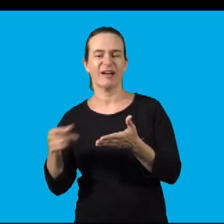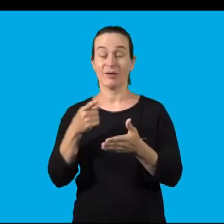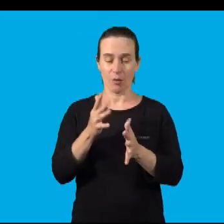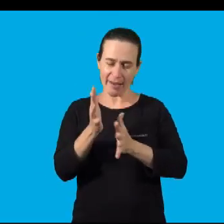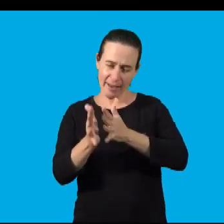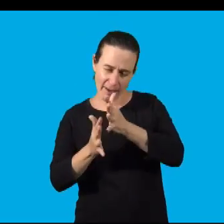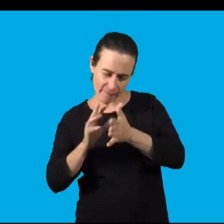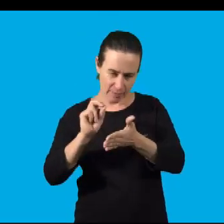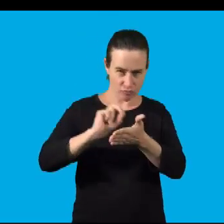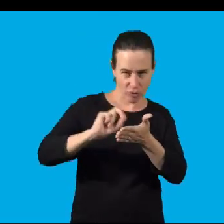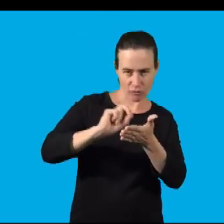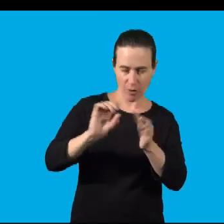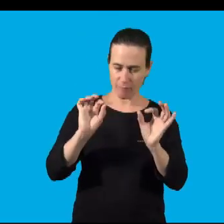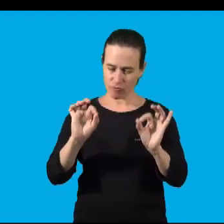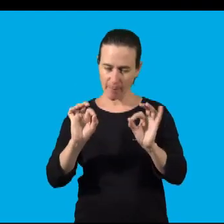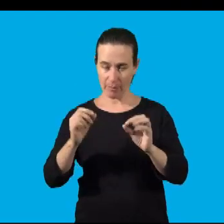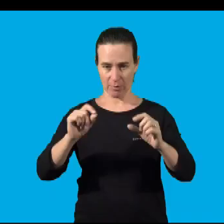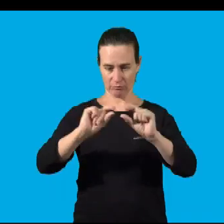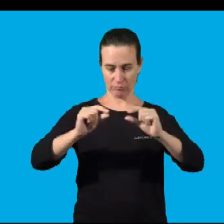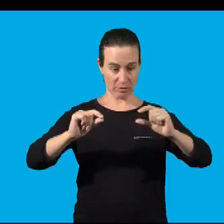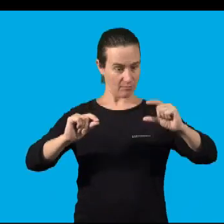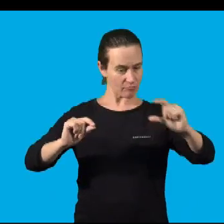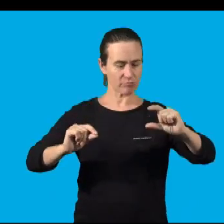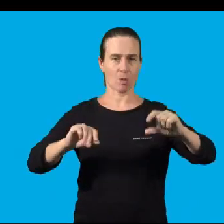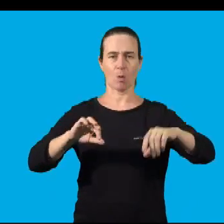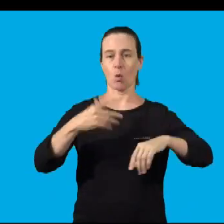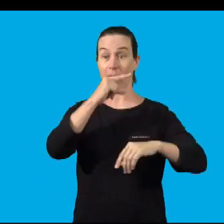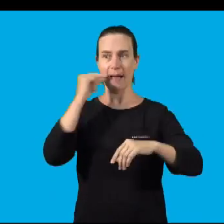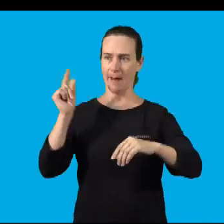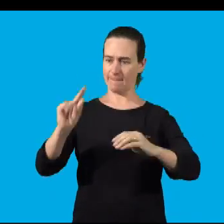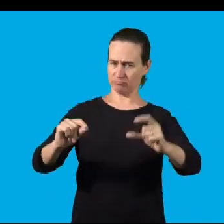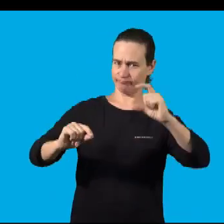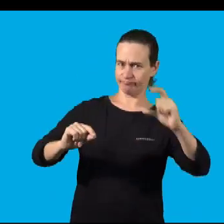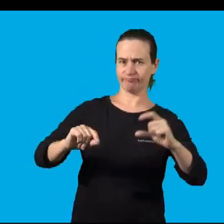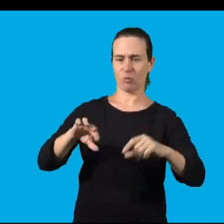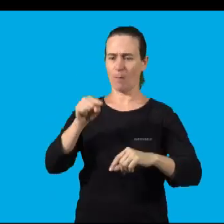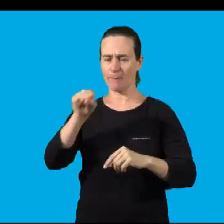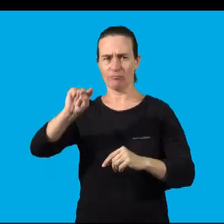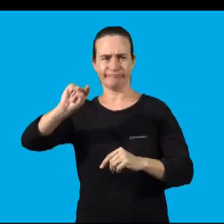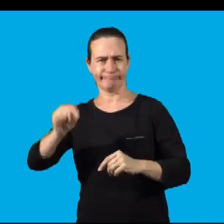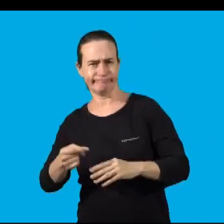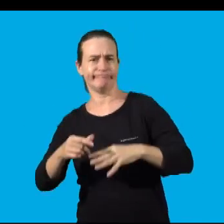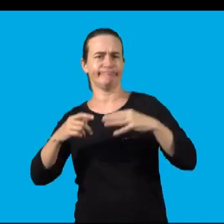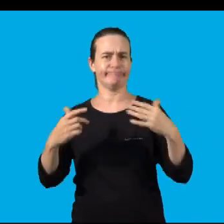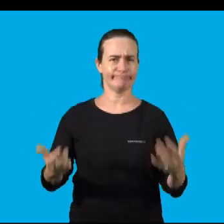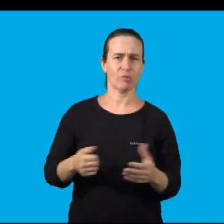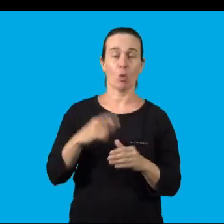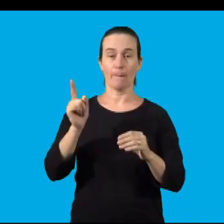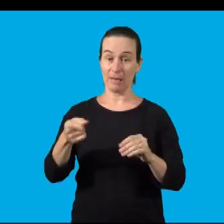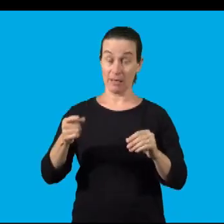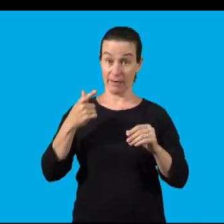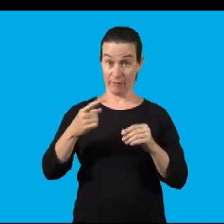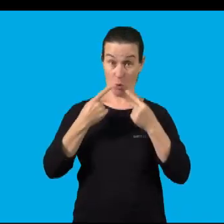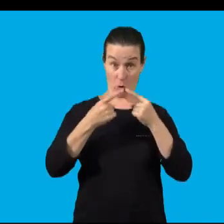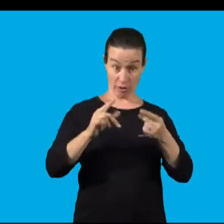language carelessly. Capital letters were not used for proper nouns. Titles and quotations were not